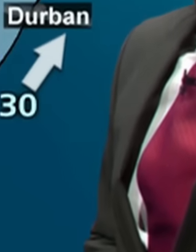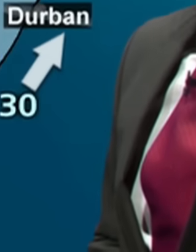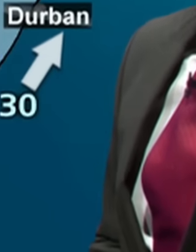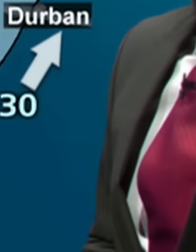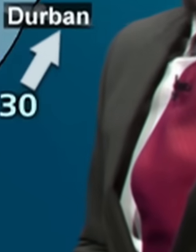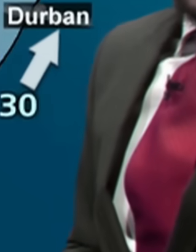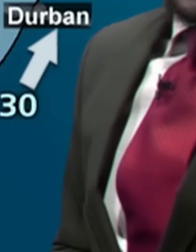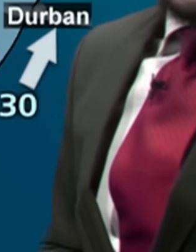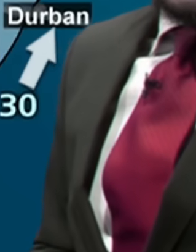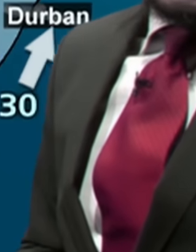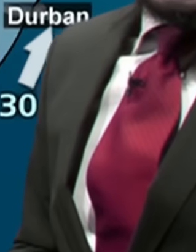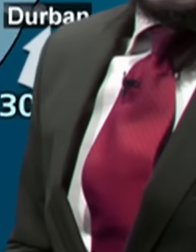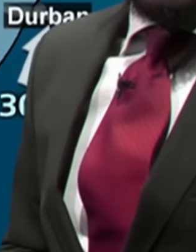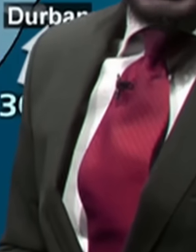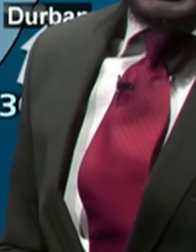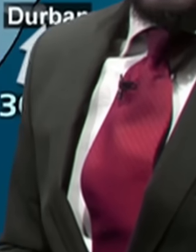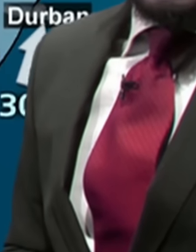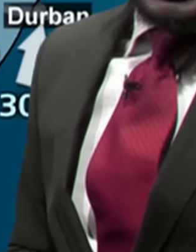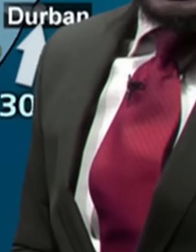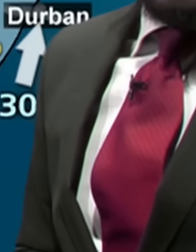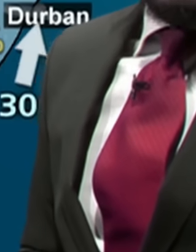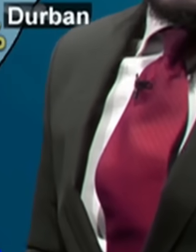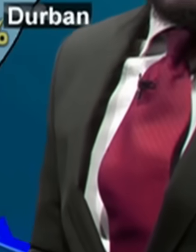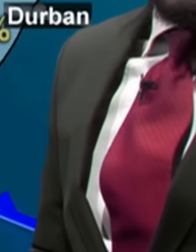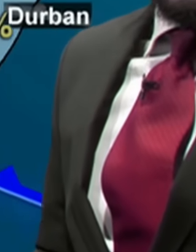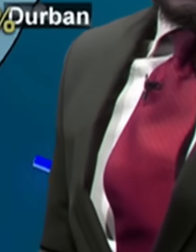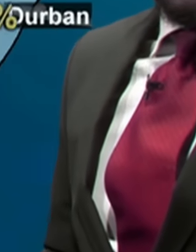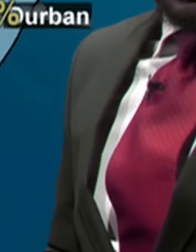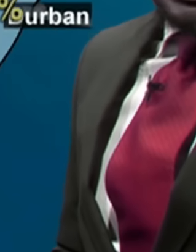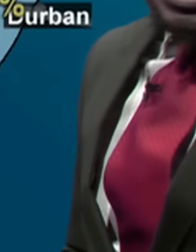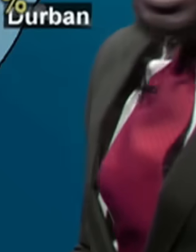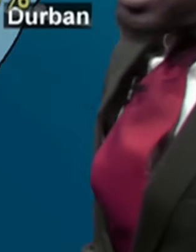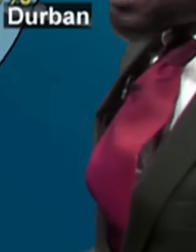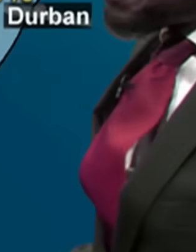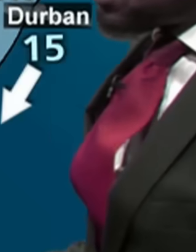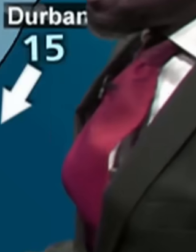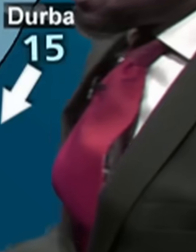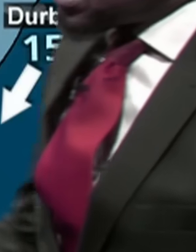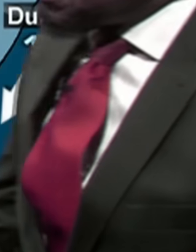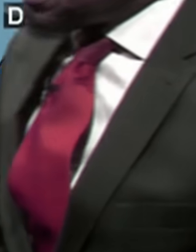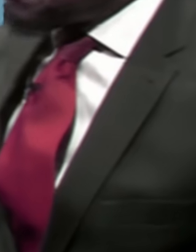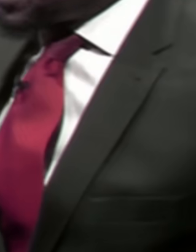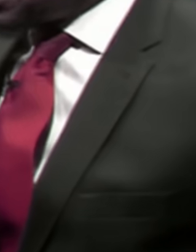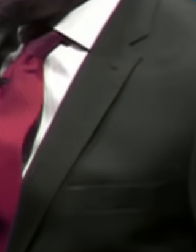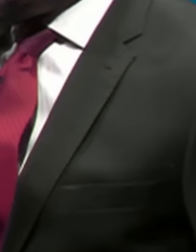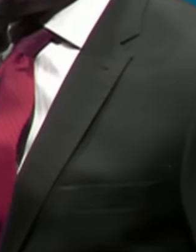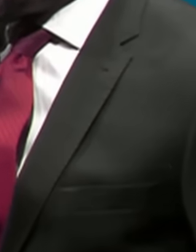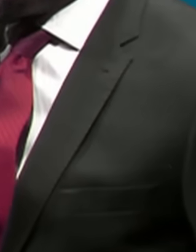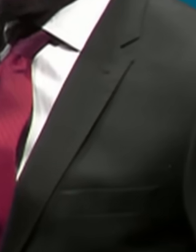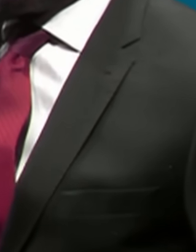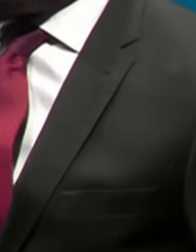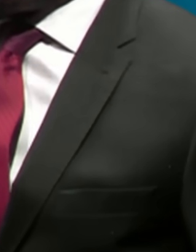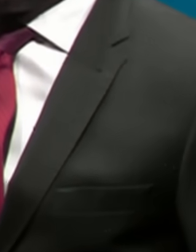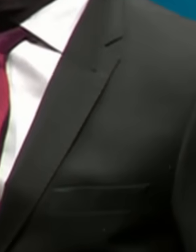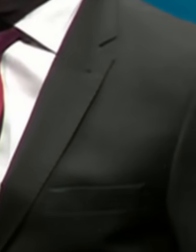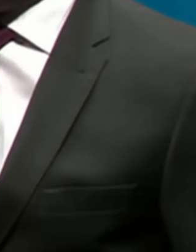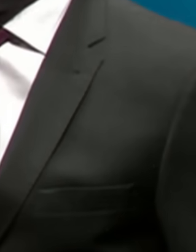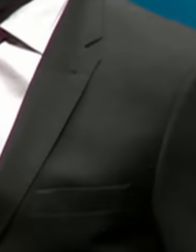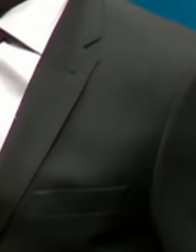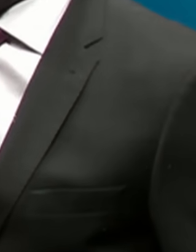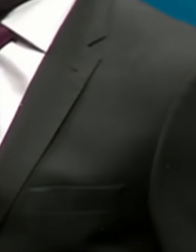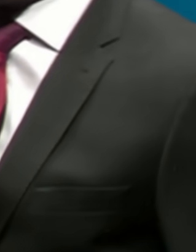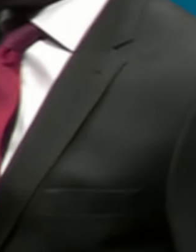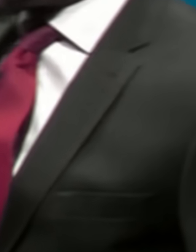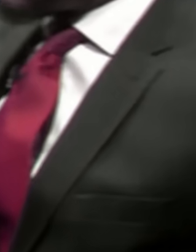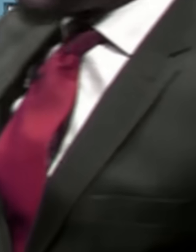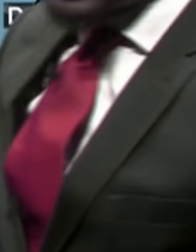e tlebele fela mafatsane a jeleng a duma ho sane ha o pula tse beletseng boholo ba naha ntle fela le hore tlebele fela mafatsane a jedileng ka haro ka pa